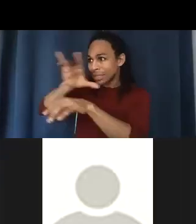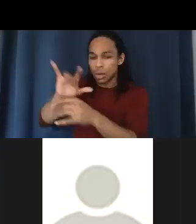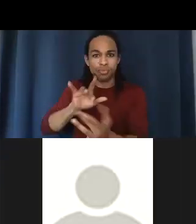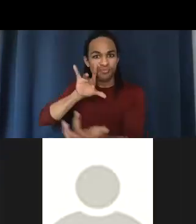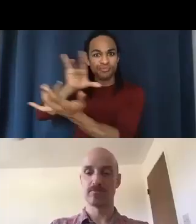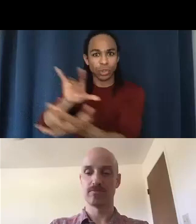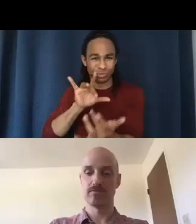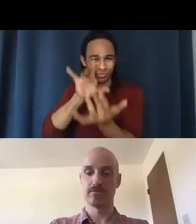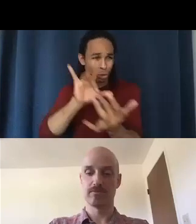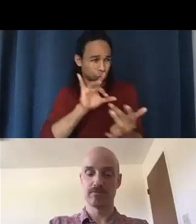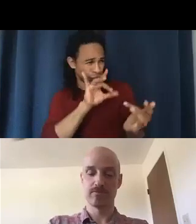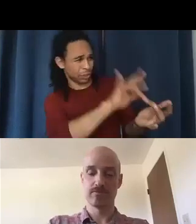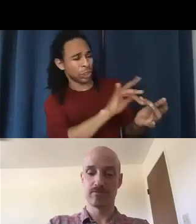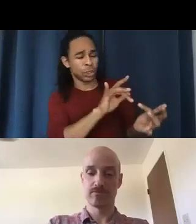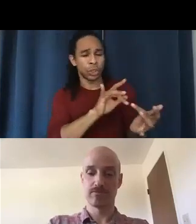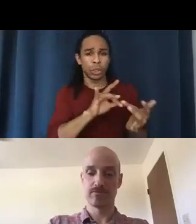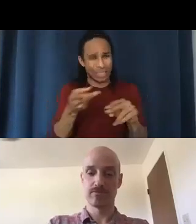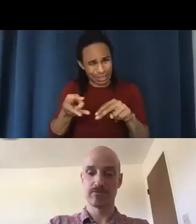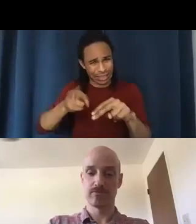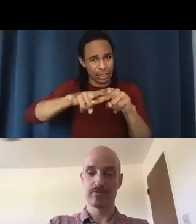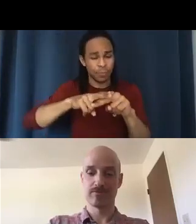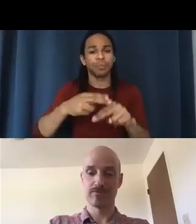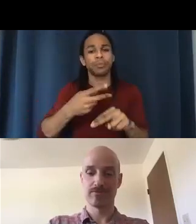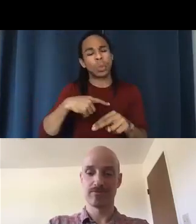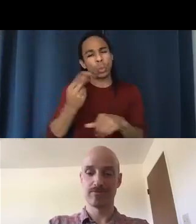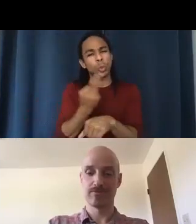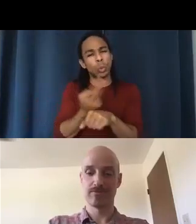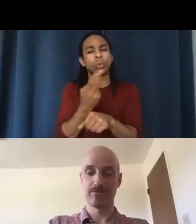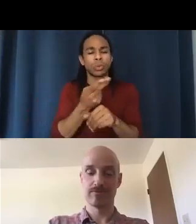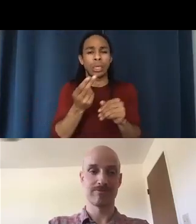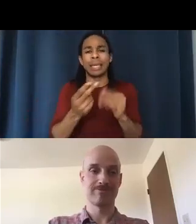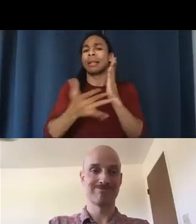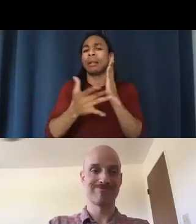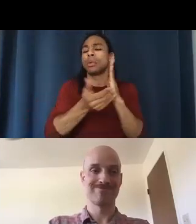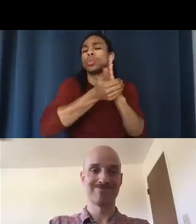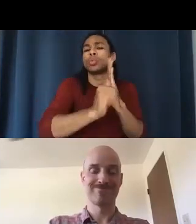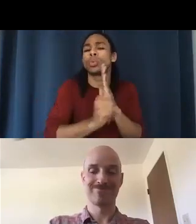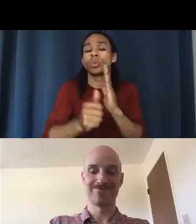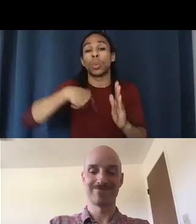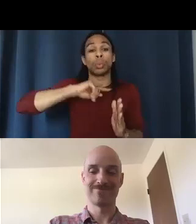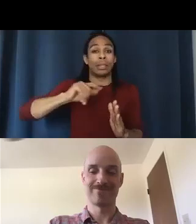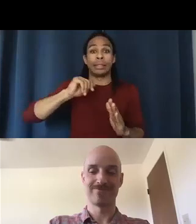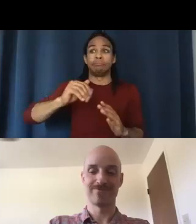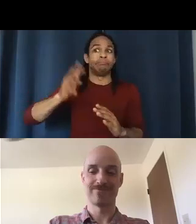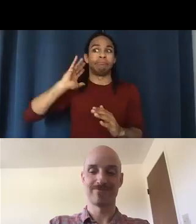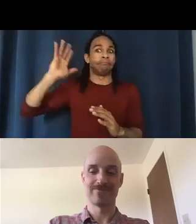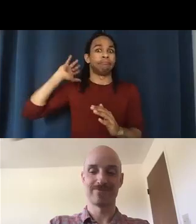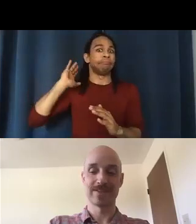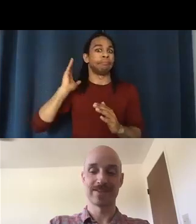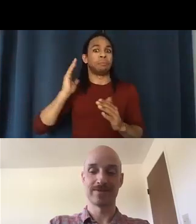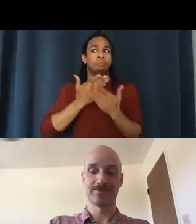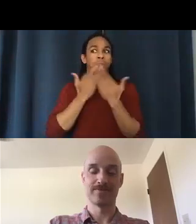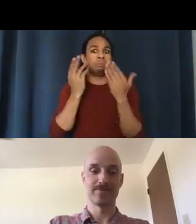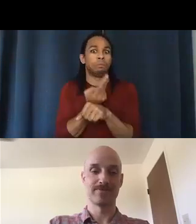And we are using certain tools in terms of technology that we didn't used to use, and now they are in